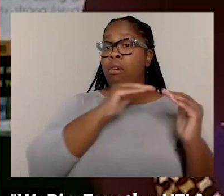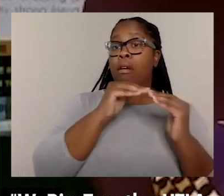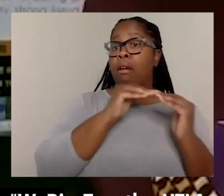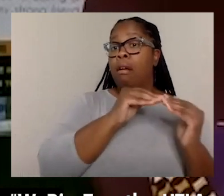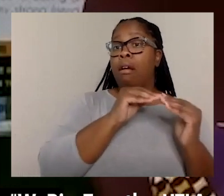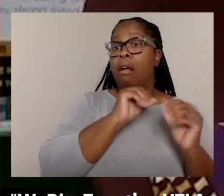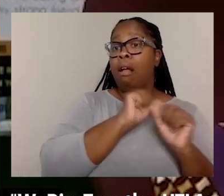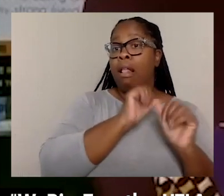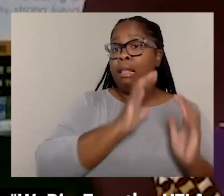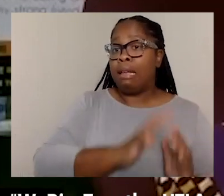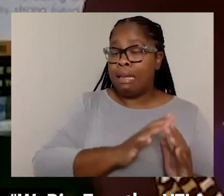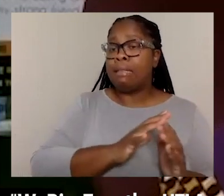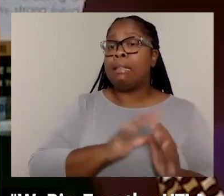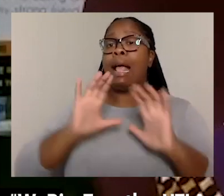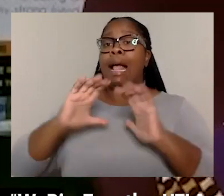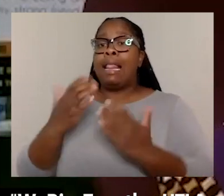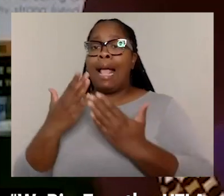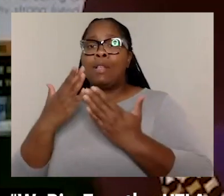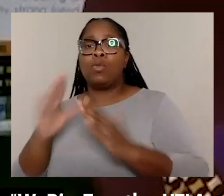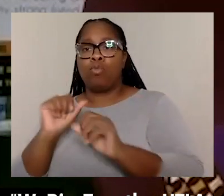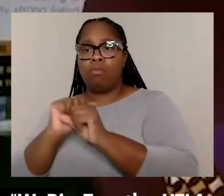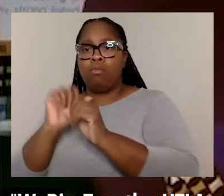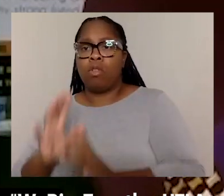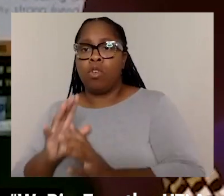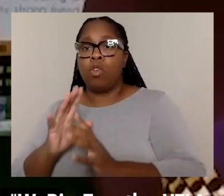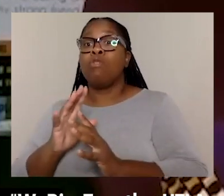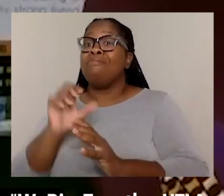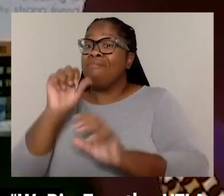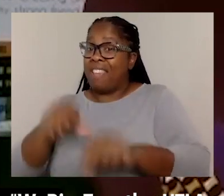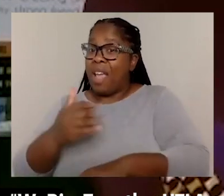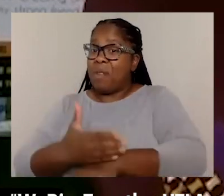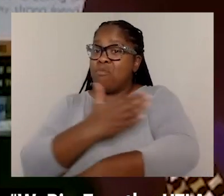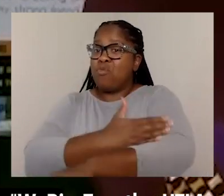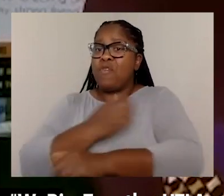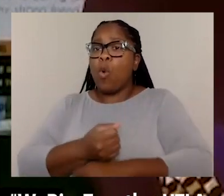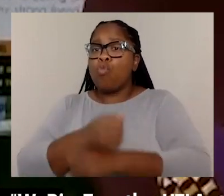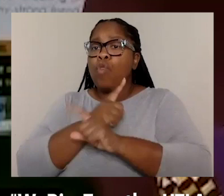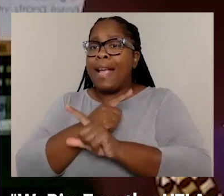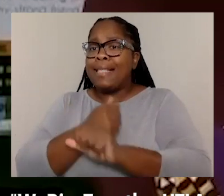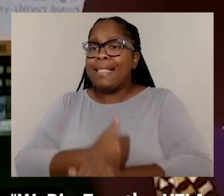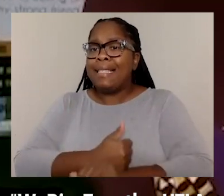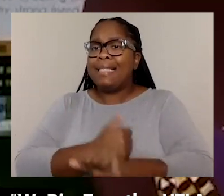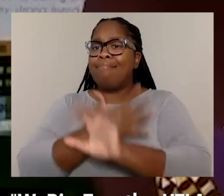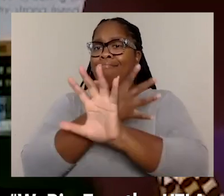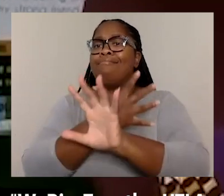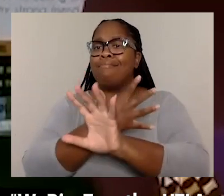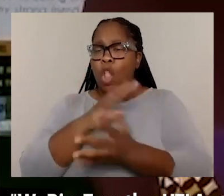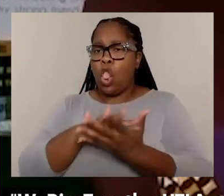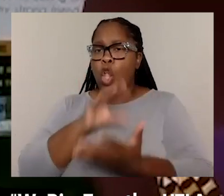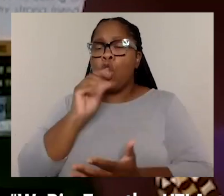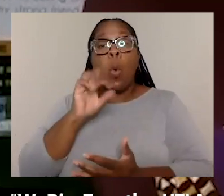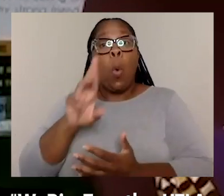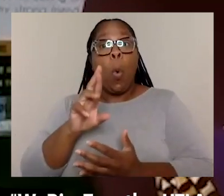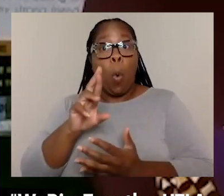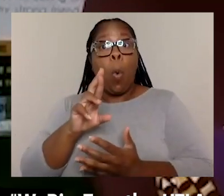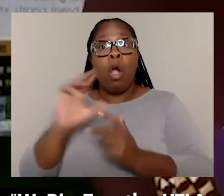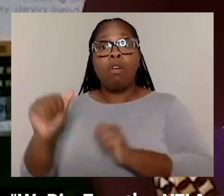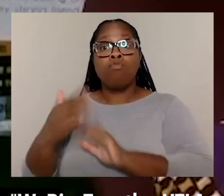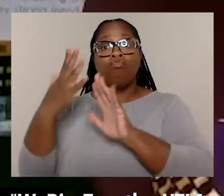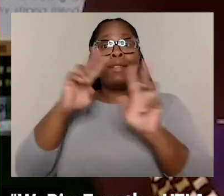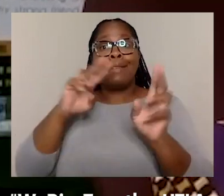practitioners to improve crisis distance learning or address issues not covered in the side letter